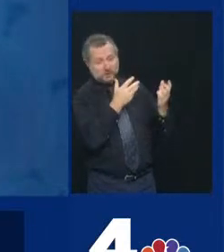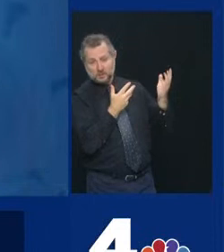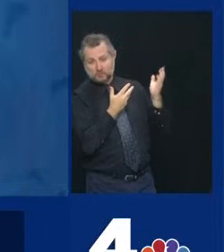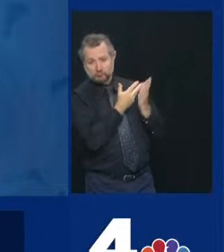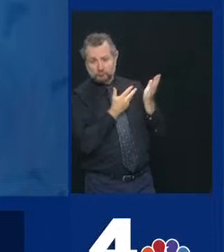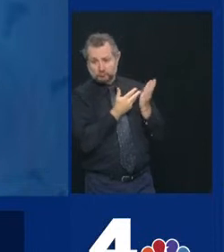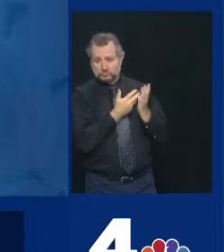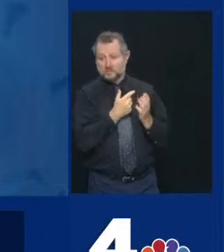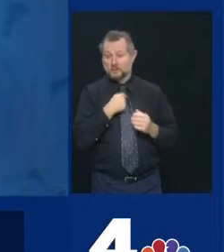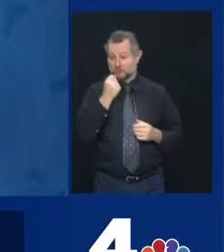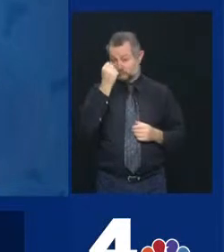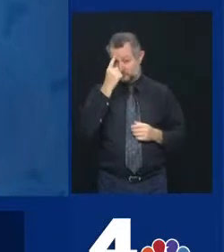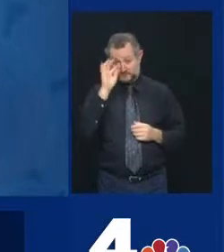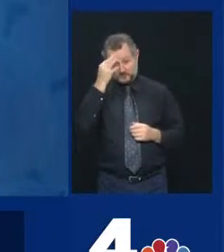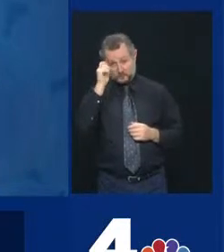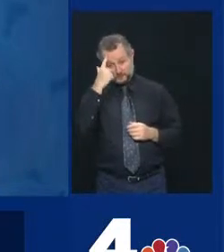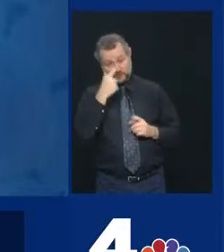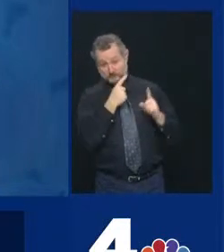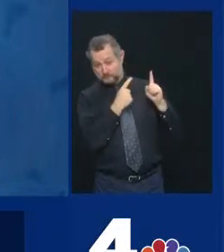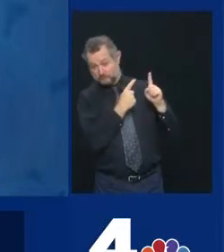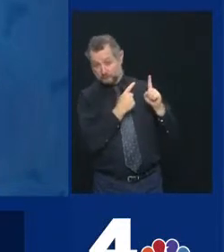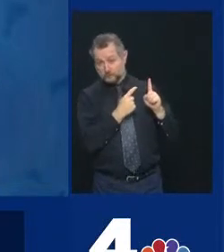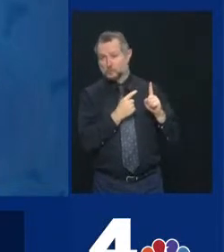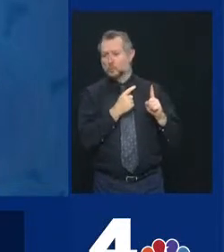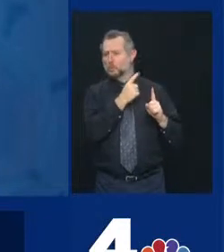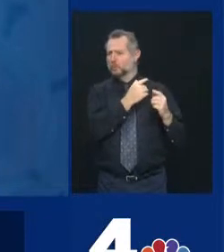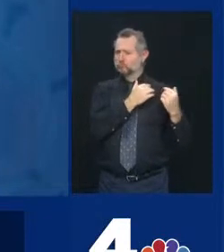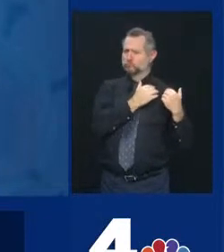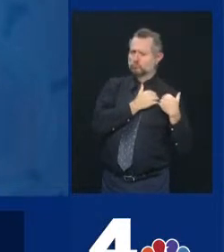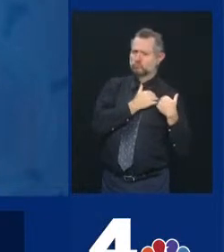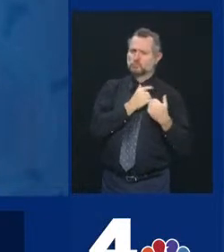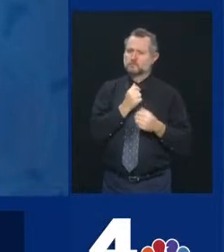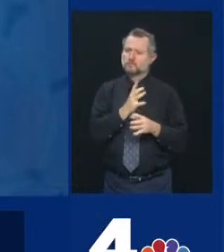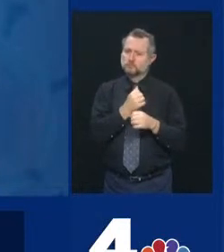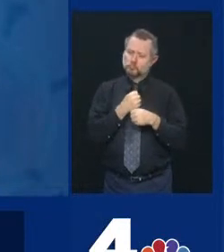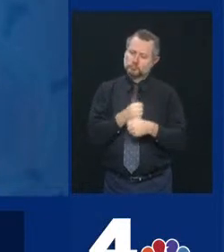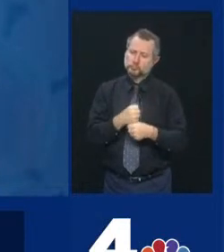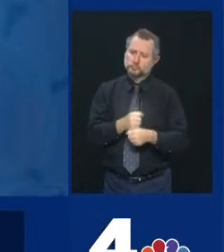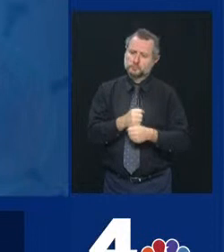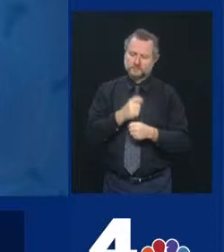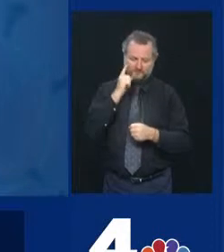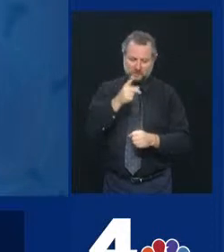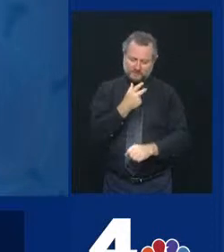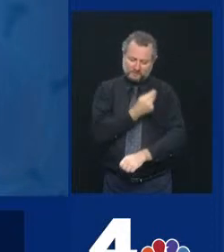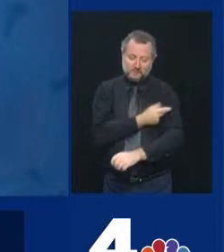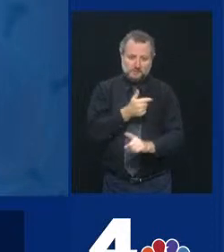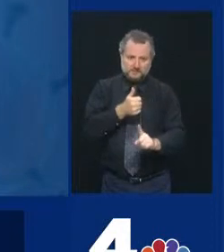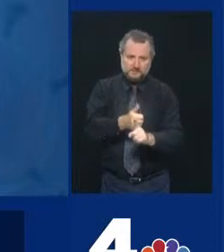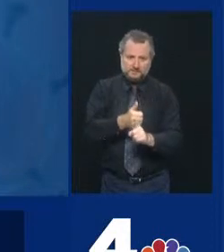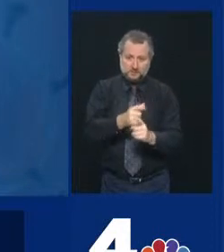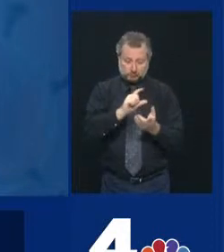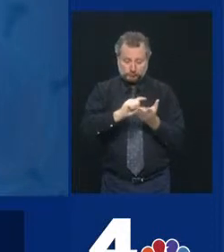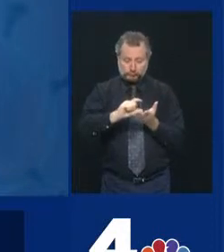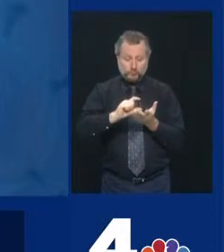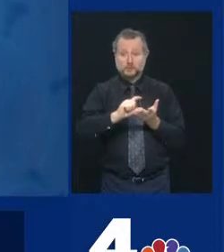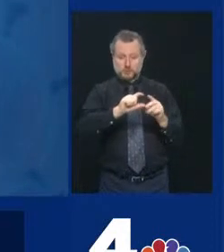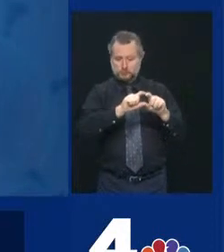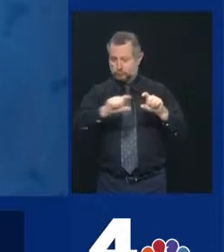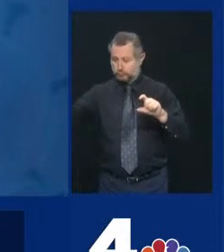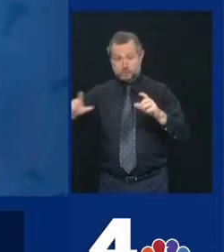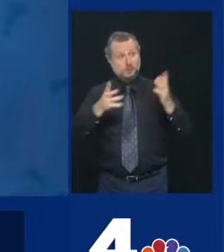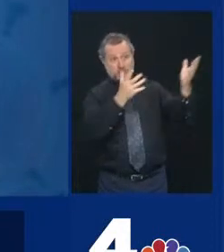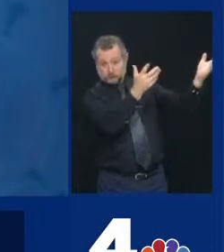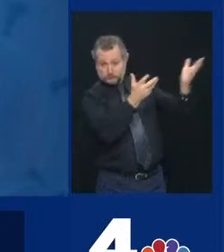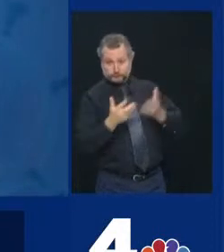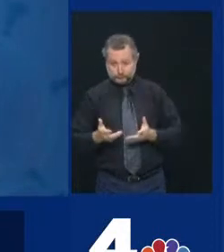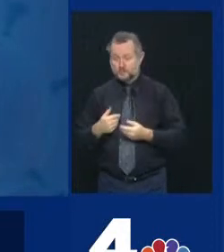federal government is in charge of producing the actual vaccines and distributing the